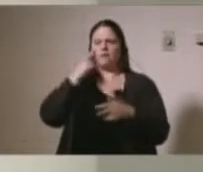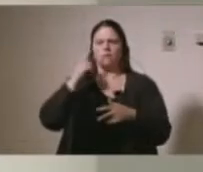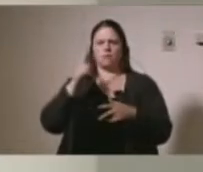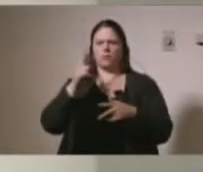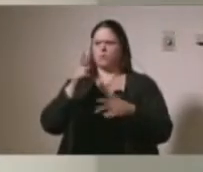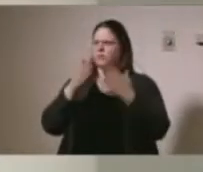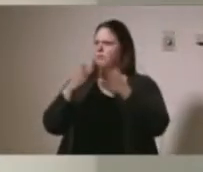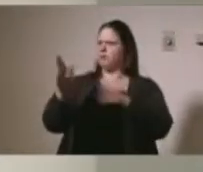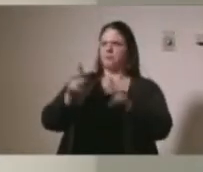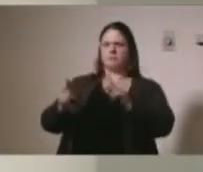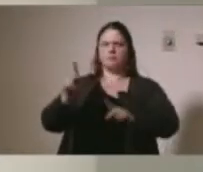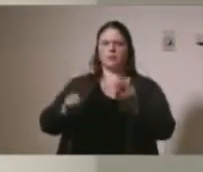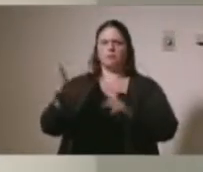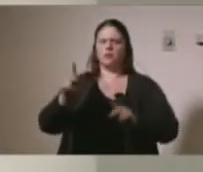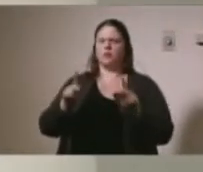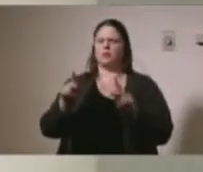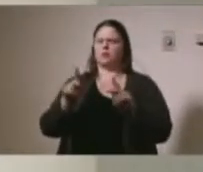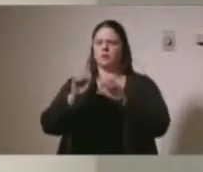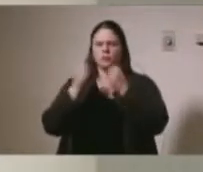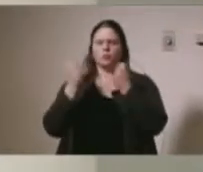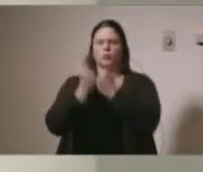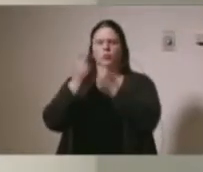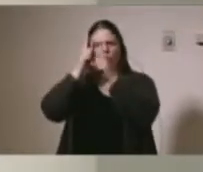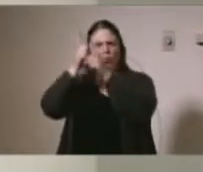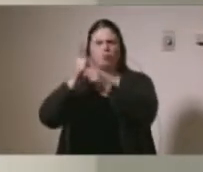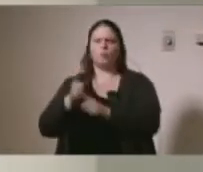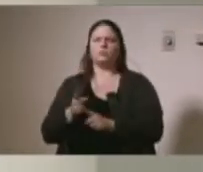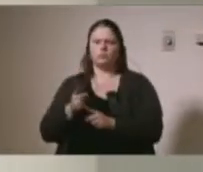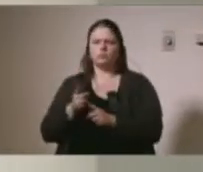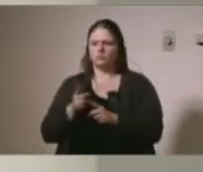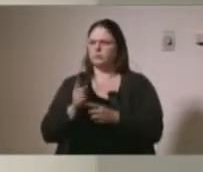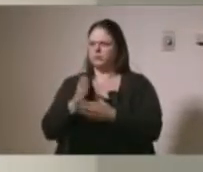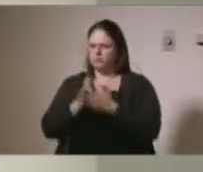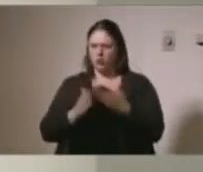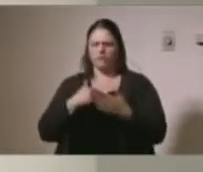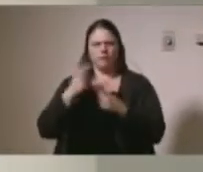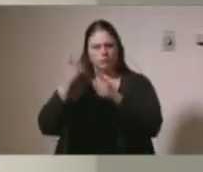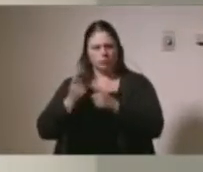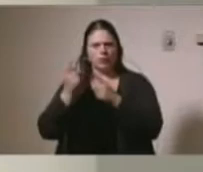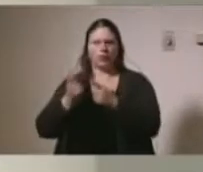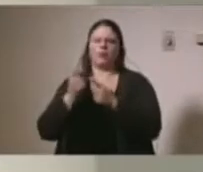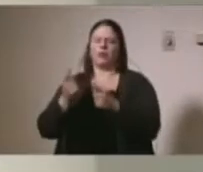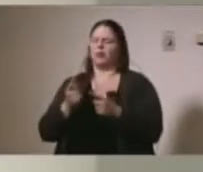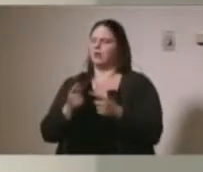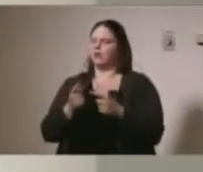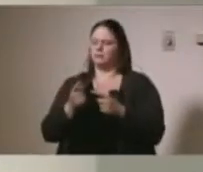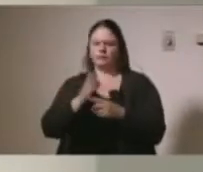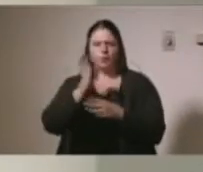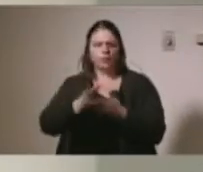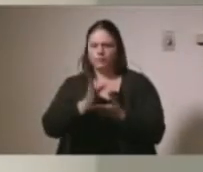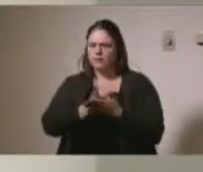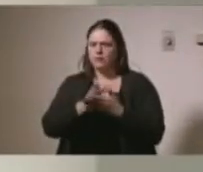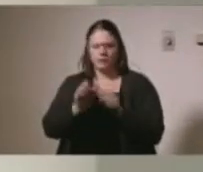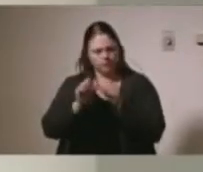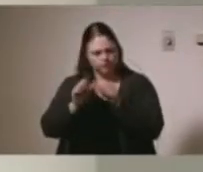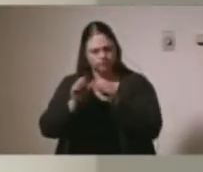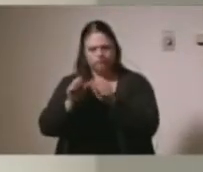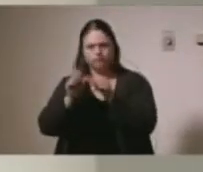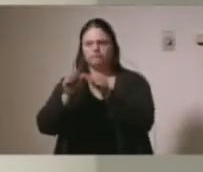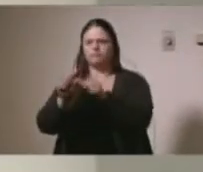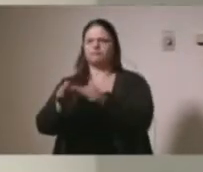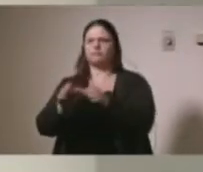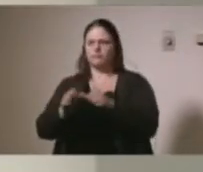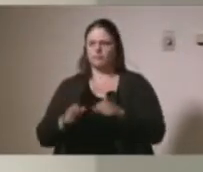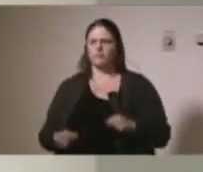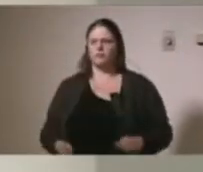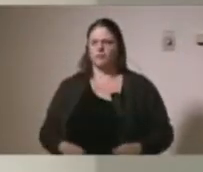that aspect of our struggle that is ongoing. Postal banking services, we want to have that, and for